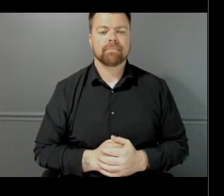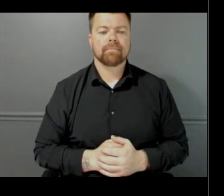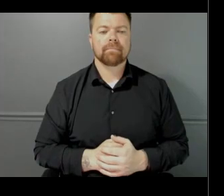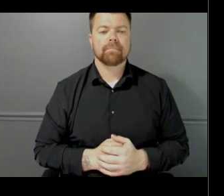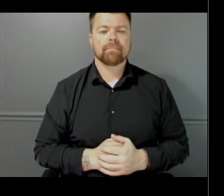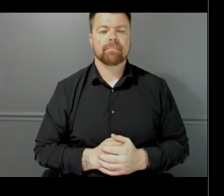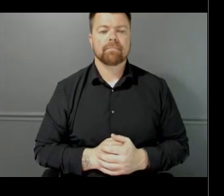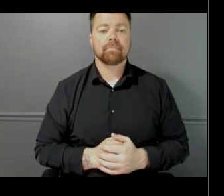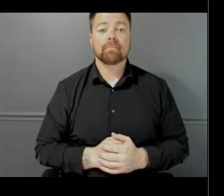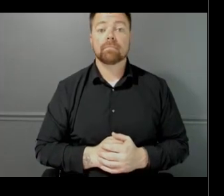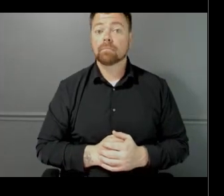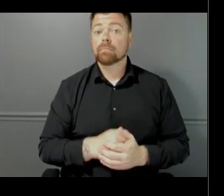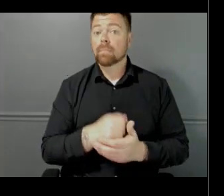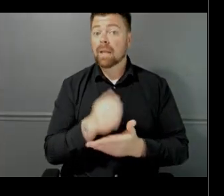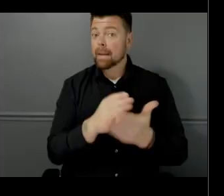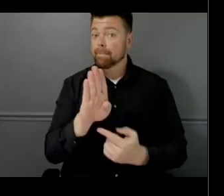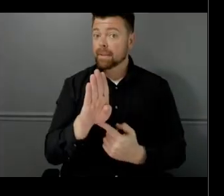Step B